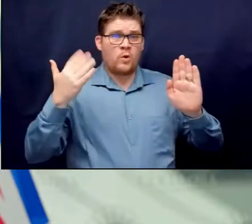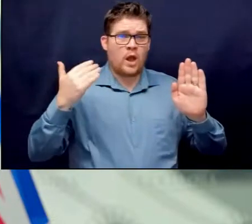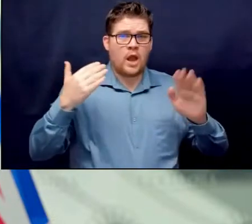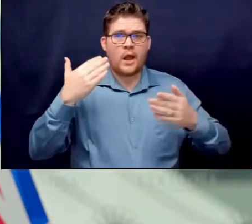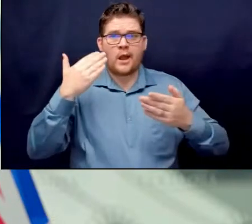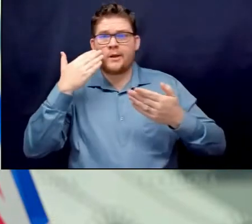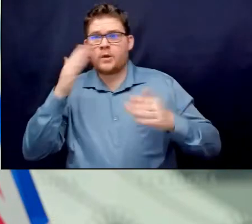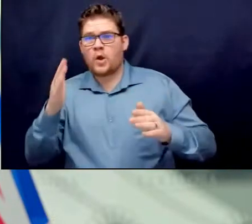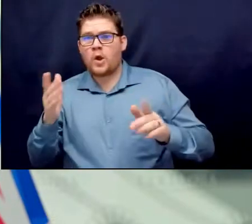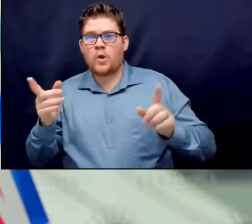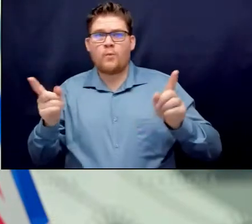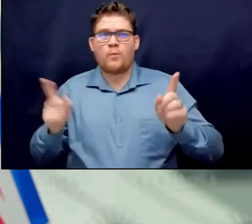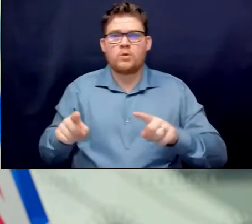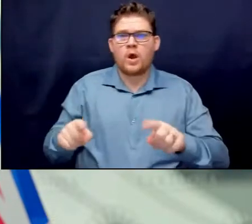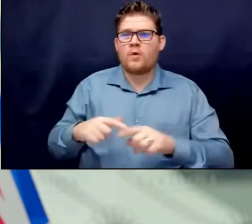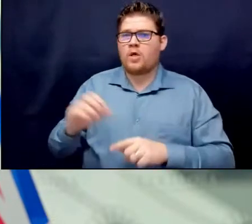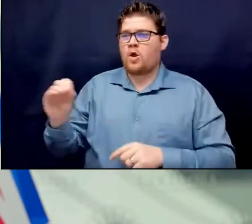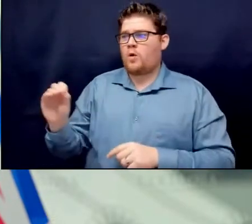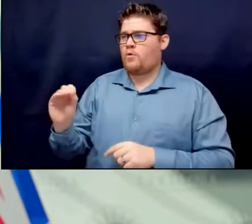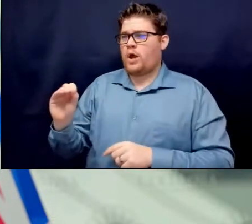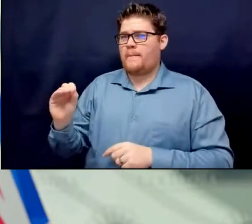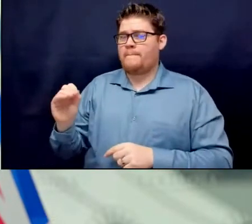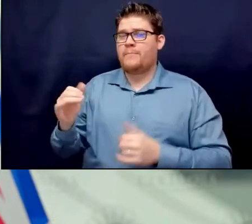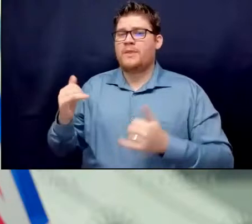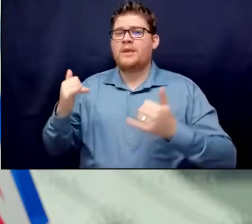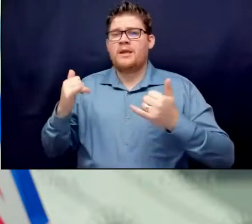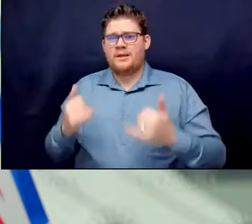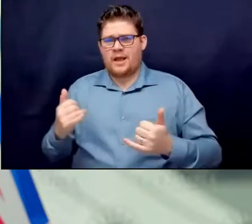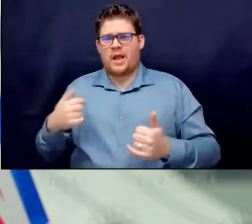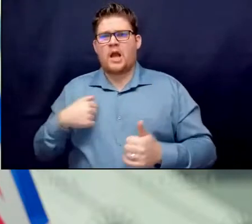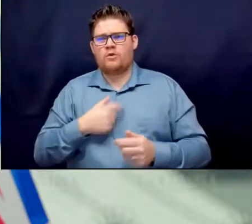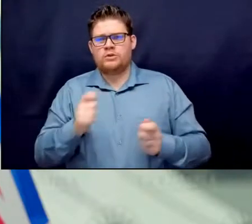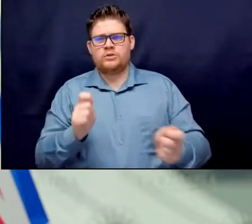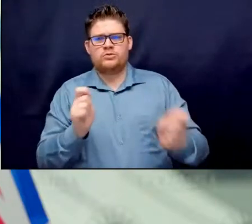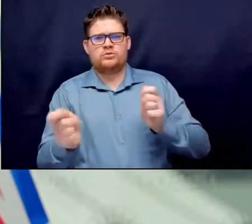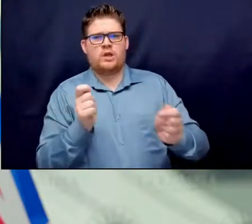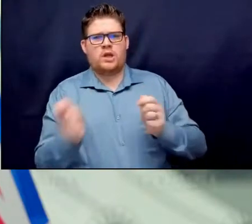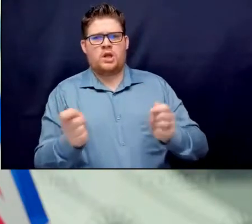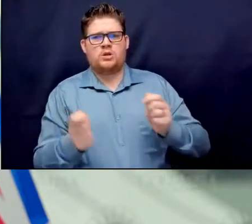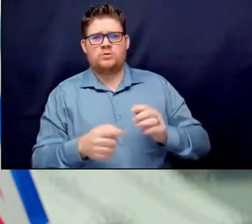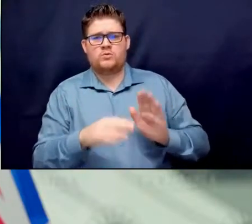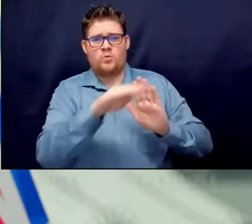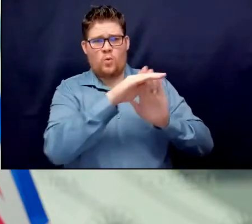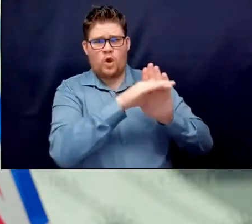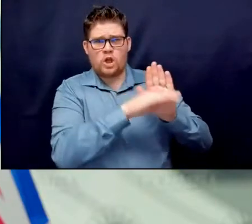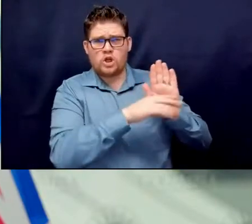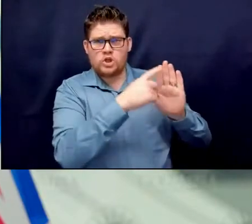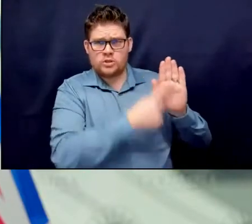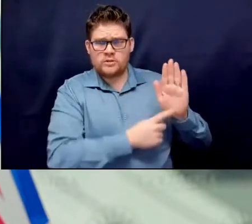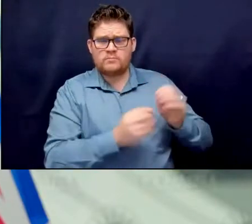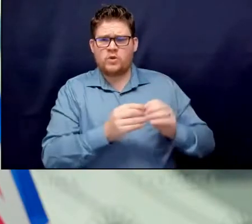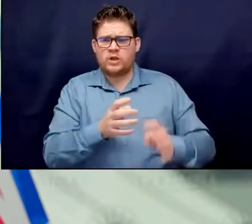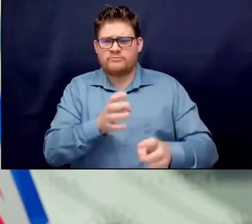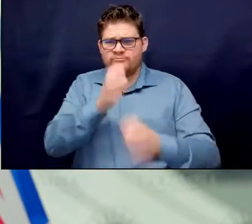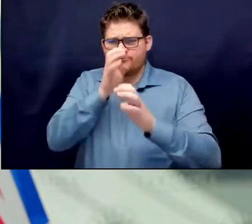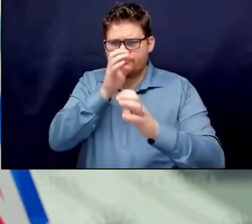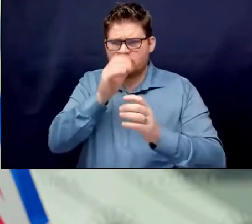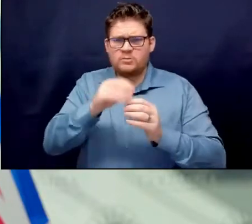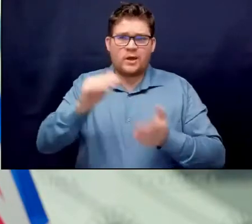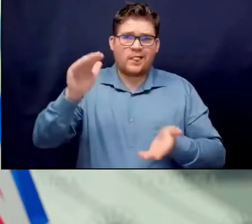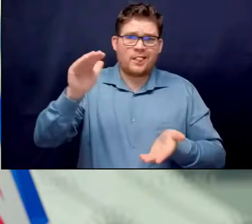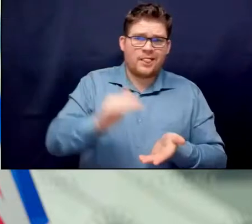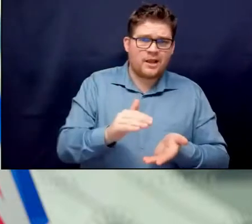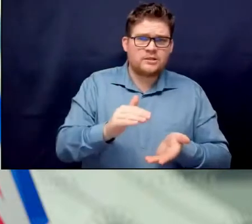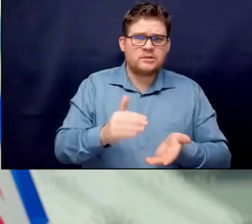is it responsible for somebody in a position like Dr. Lefishin to be saying that health orders should be lifted